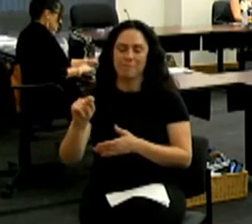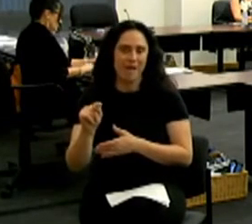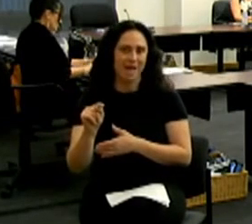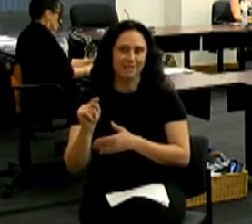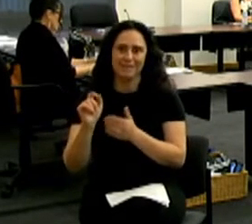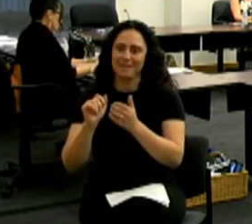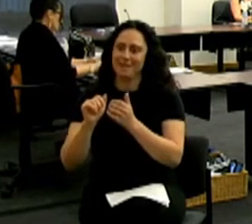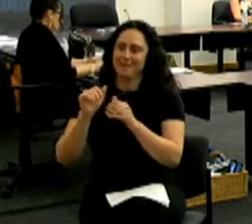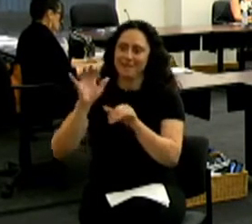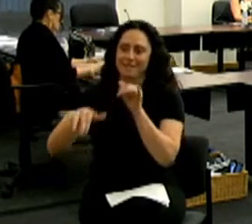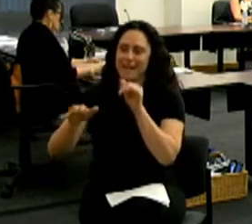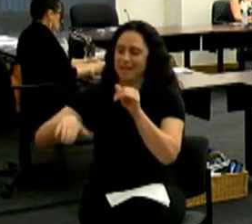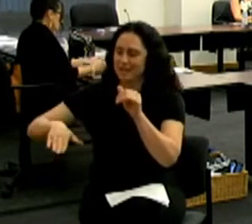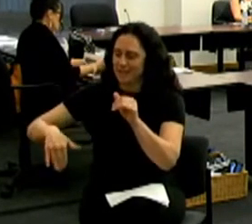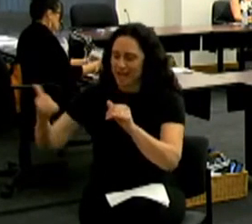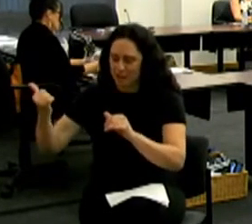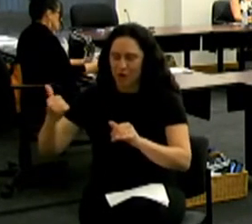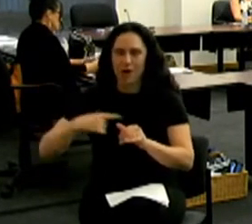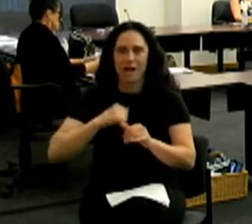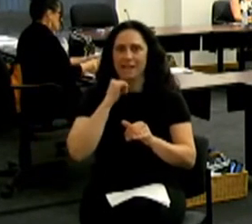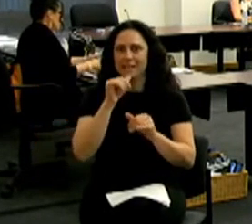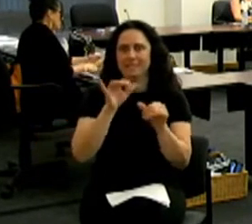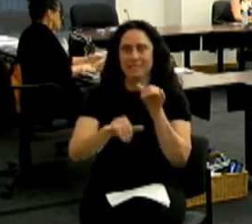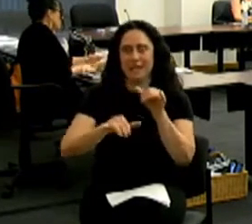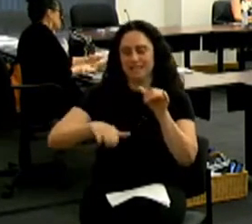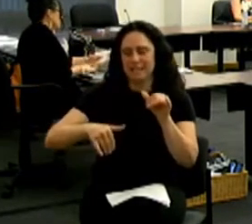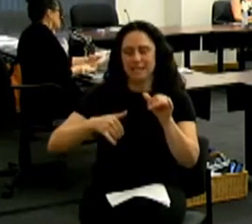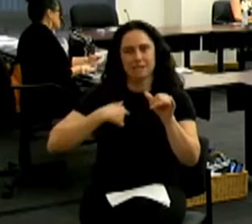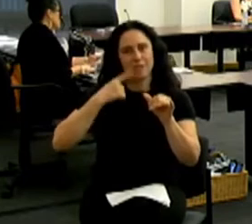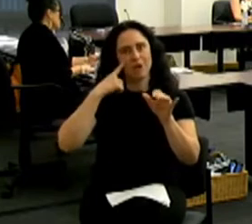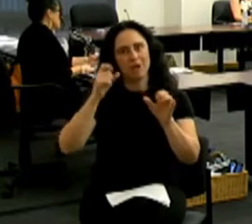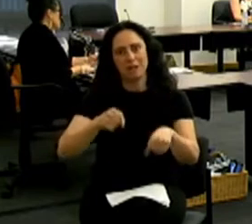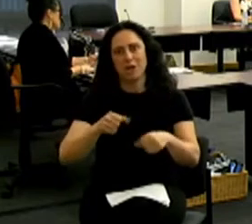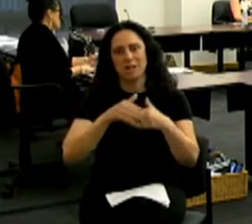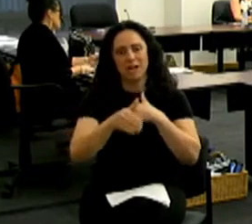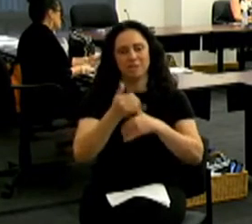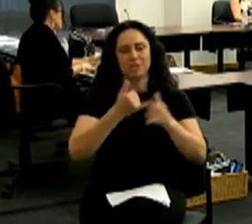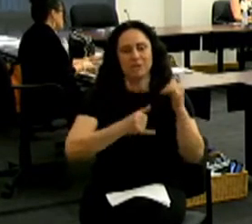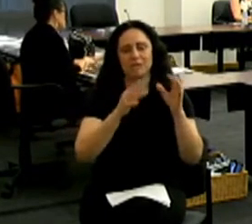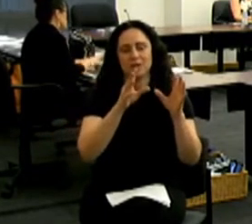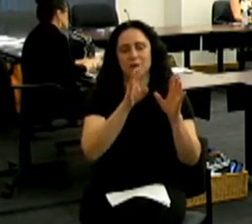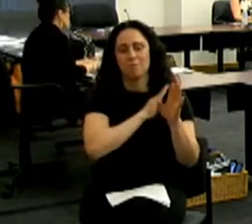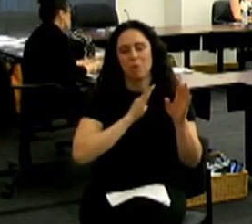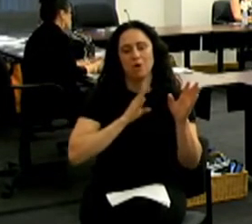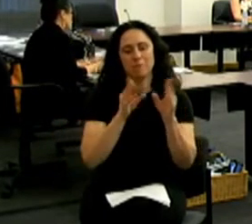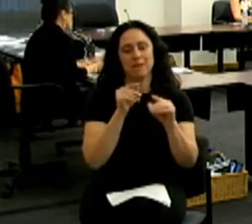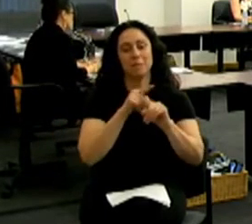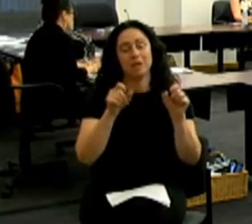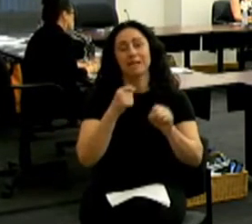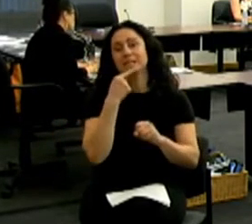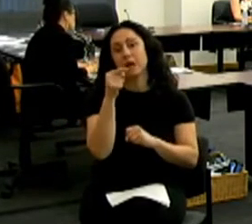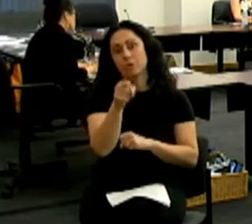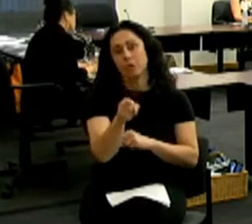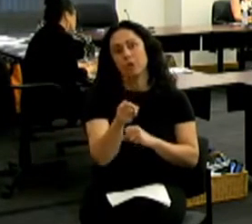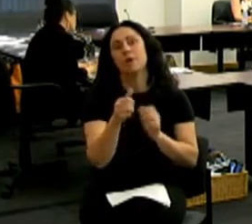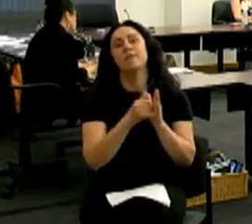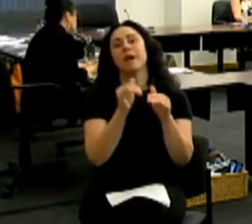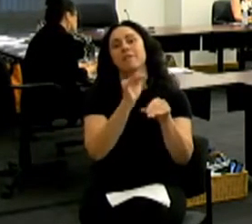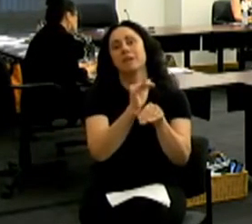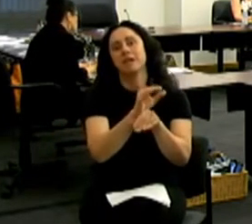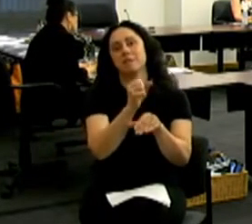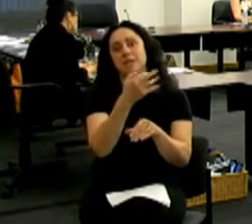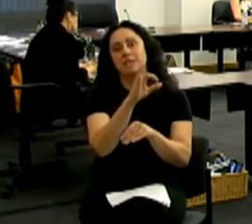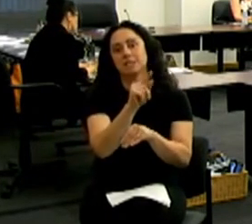me a little bit. I didn't last as long as I thought I could that night. It was after the last board meeting, but I can just tell you that the evening